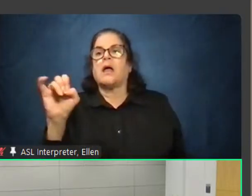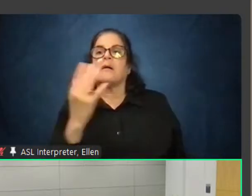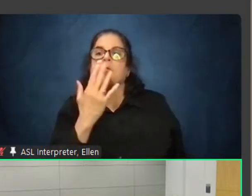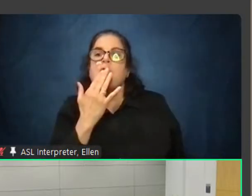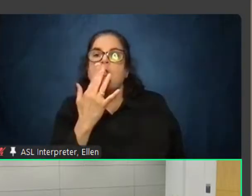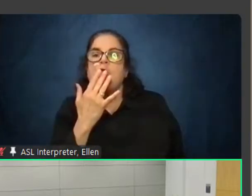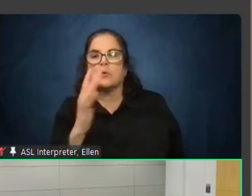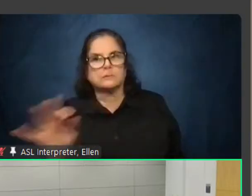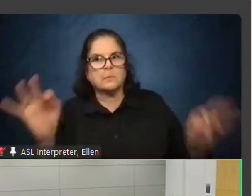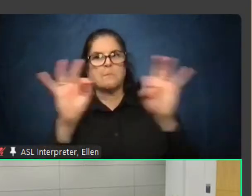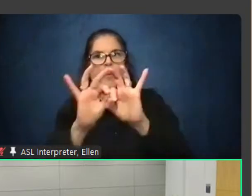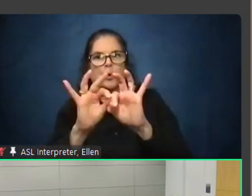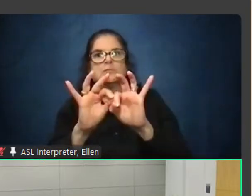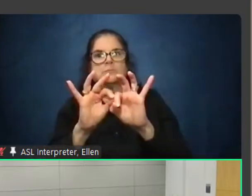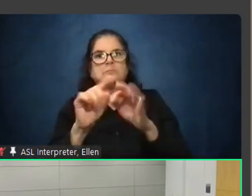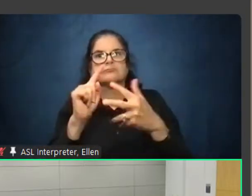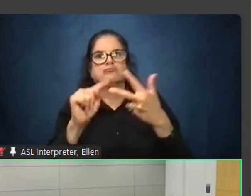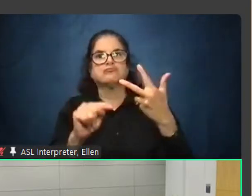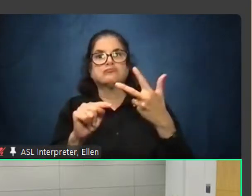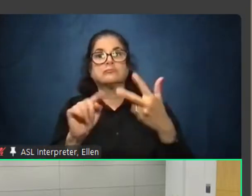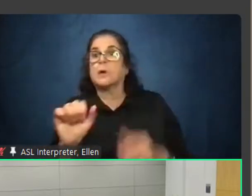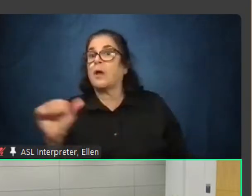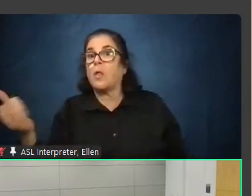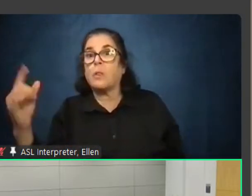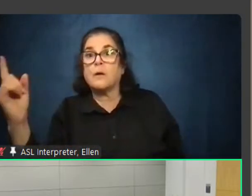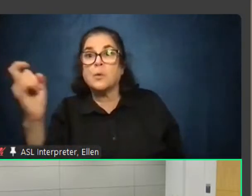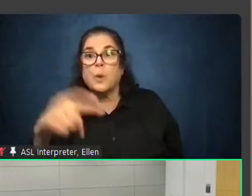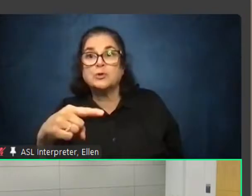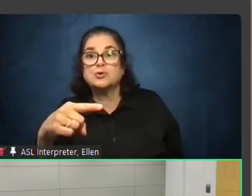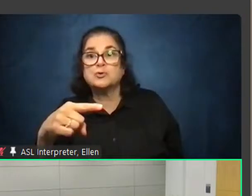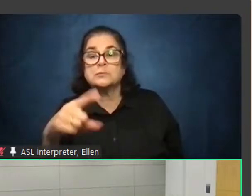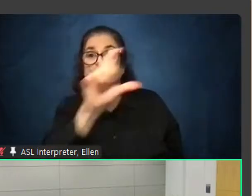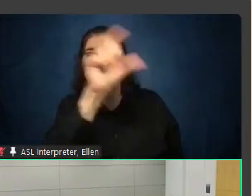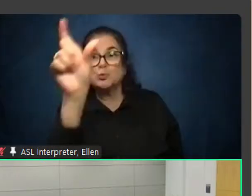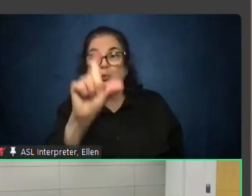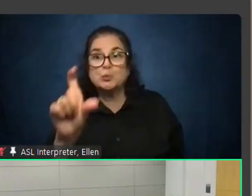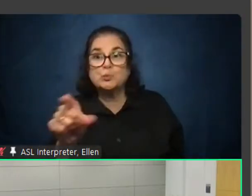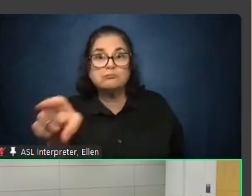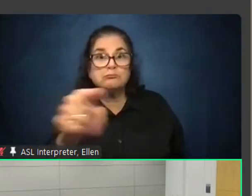Any other questions? Virtually or here?